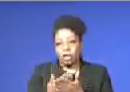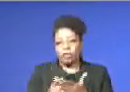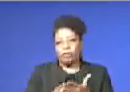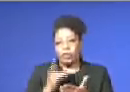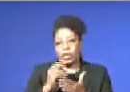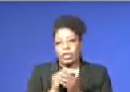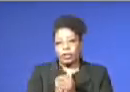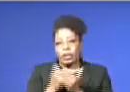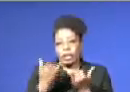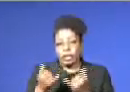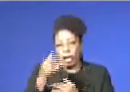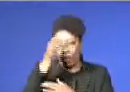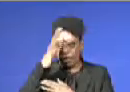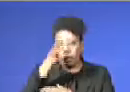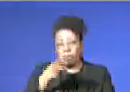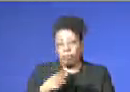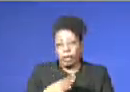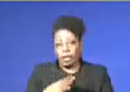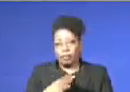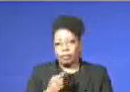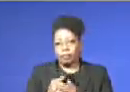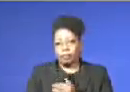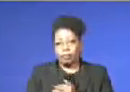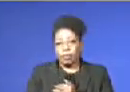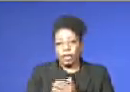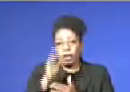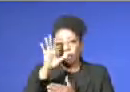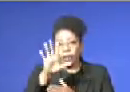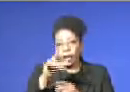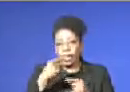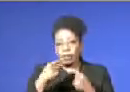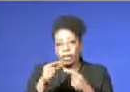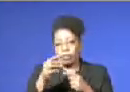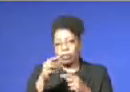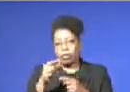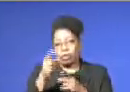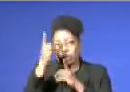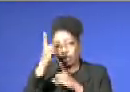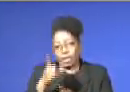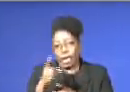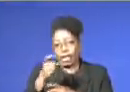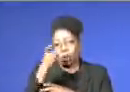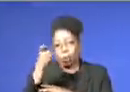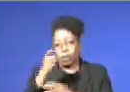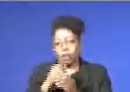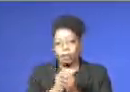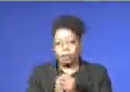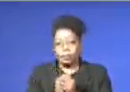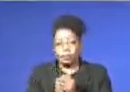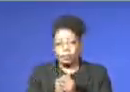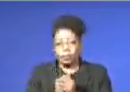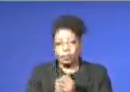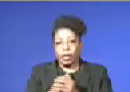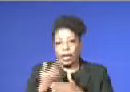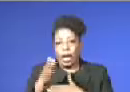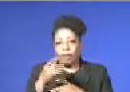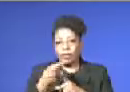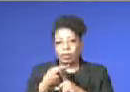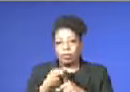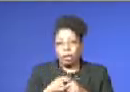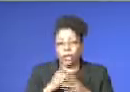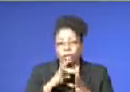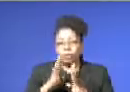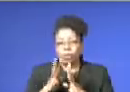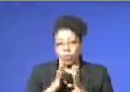over on the men's side, we would need 5 sets to determine a winner. But after it was all said and done, and after months of trash talking